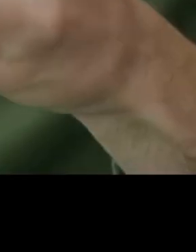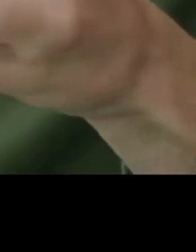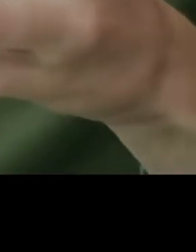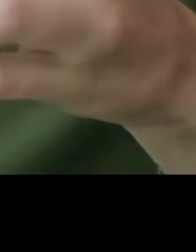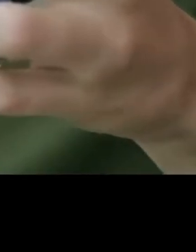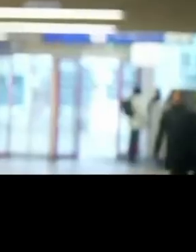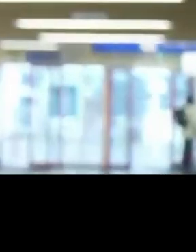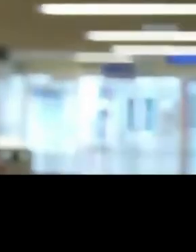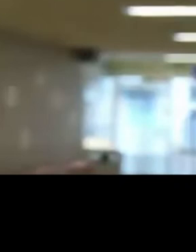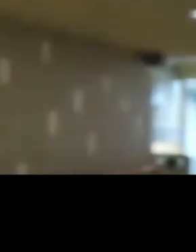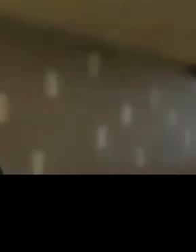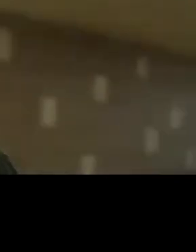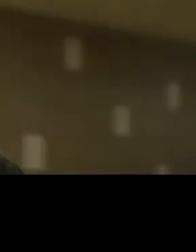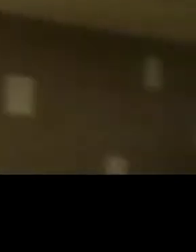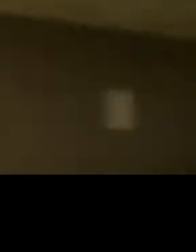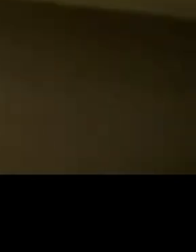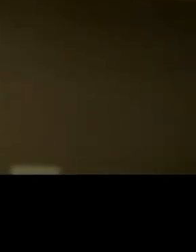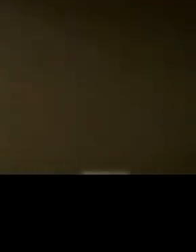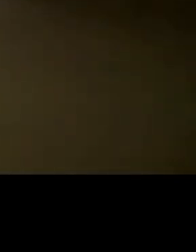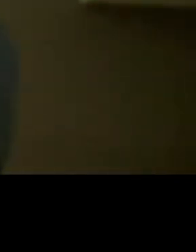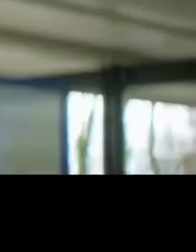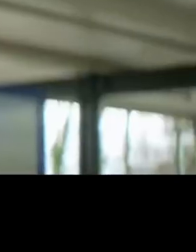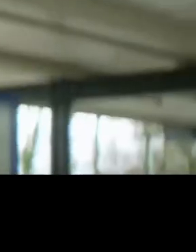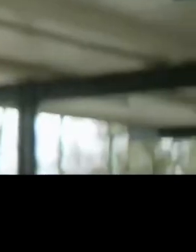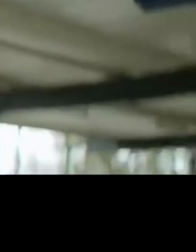Or just managing to catch that train during rush hour.